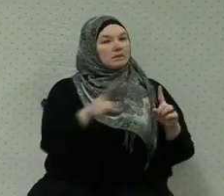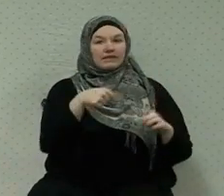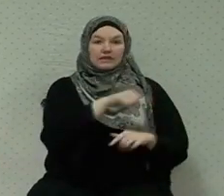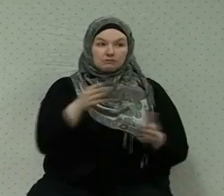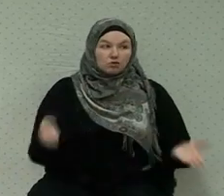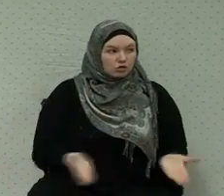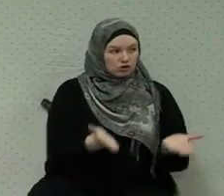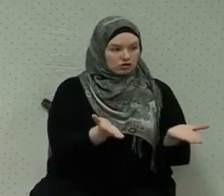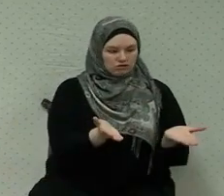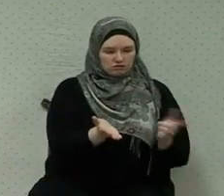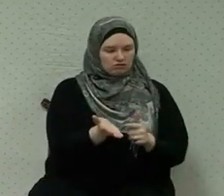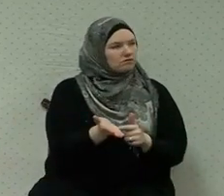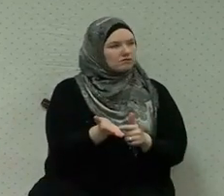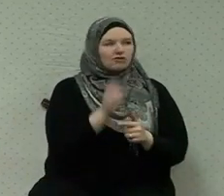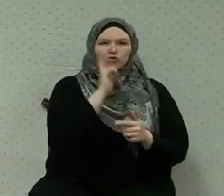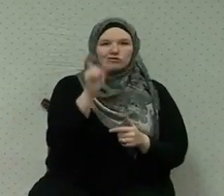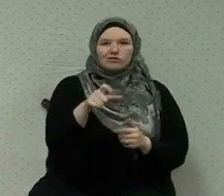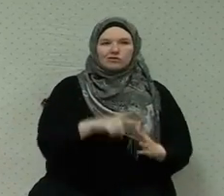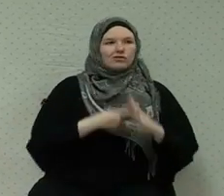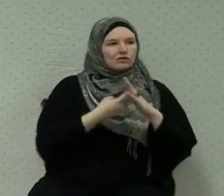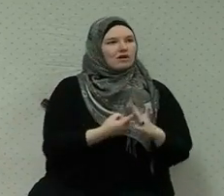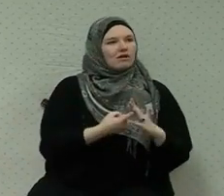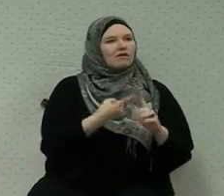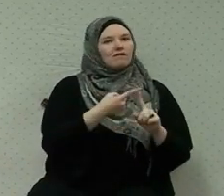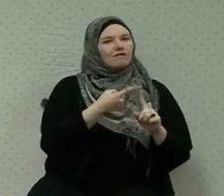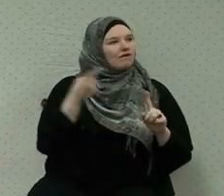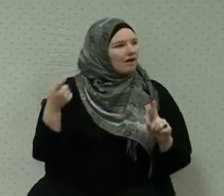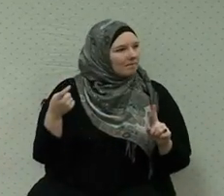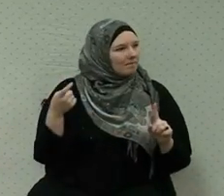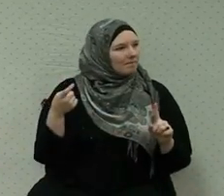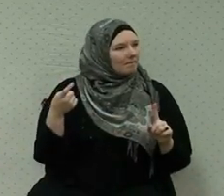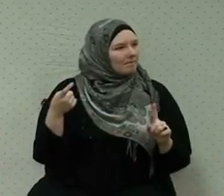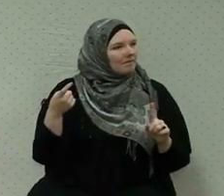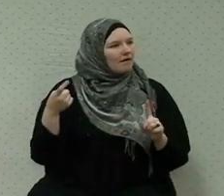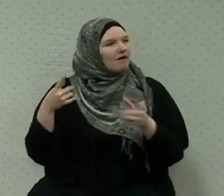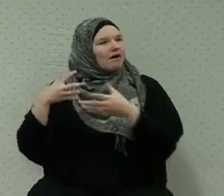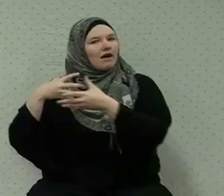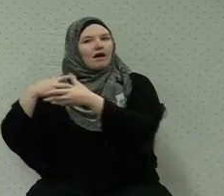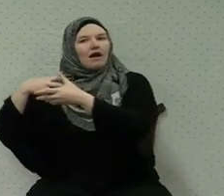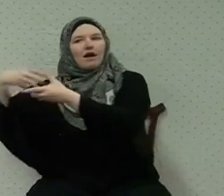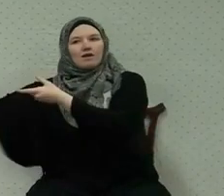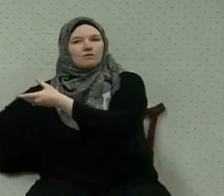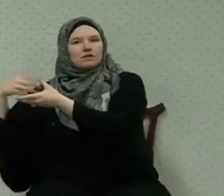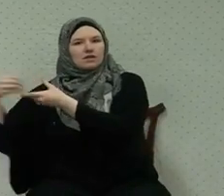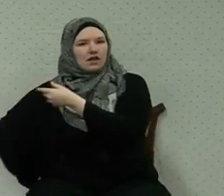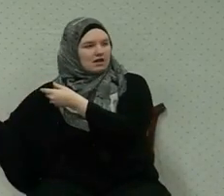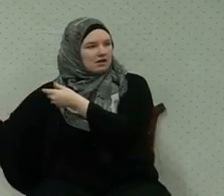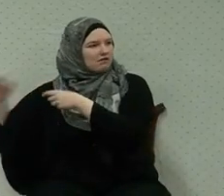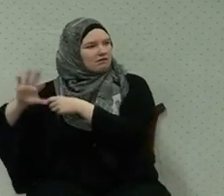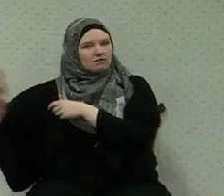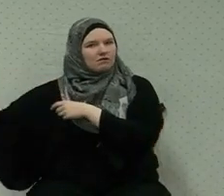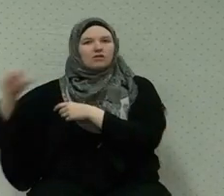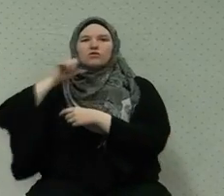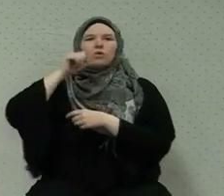said, should not start from the outskirts of the circle of the human race. Don't go